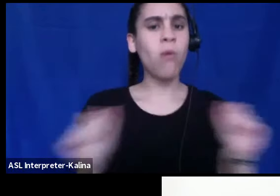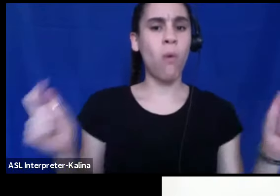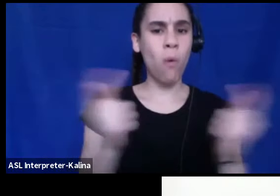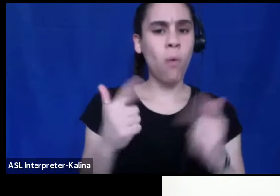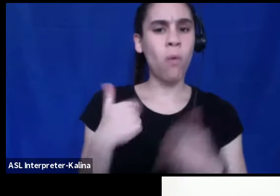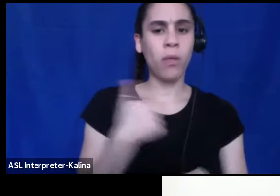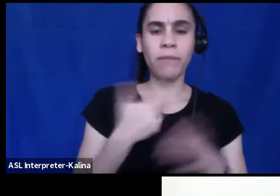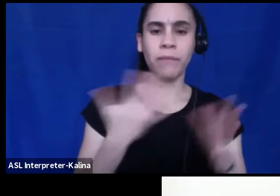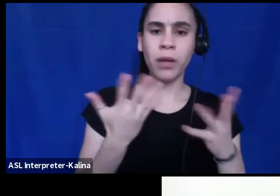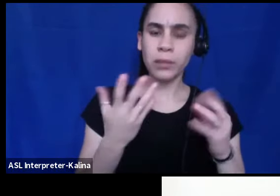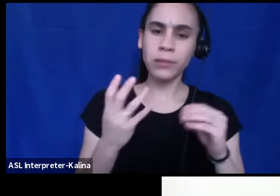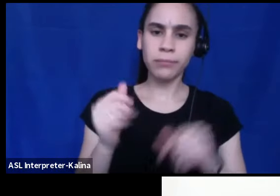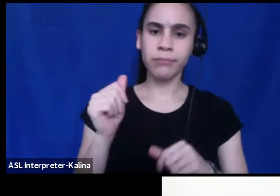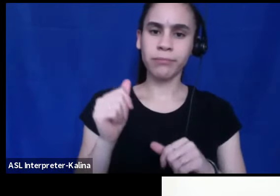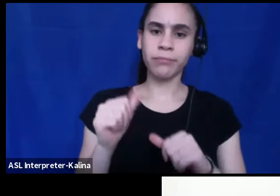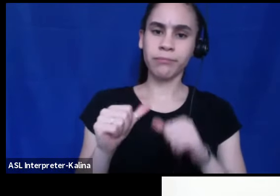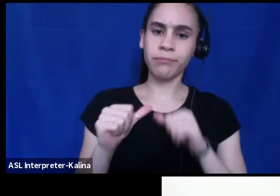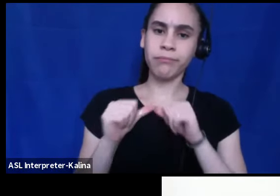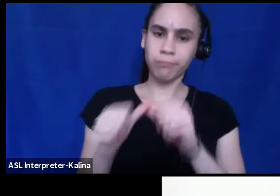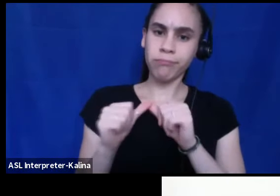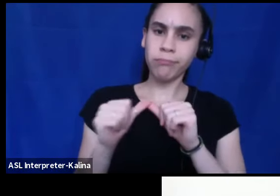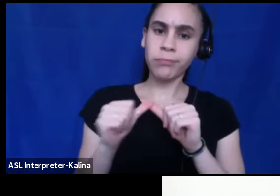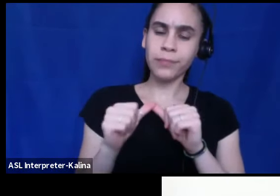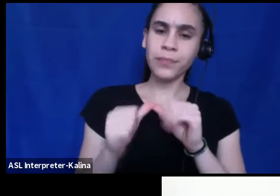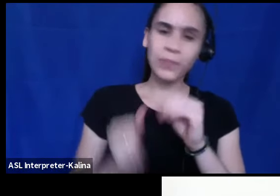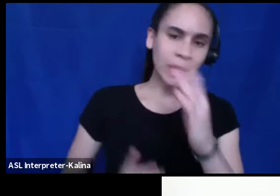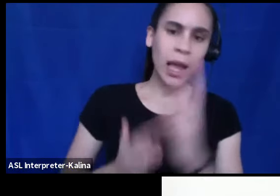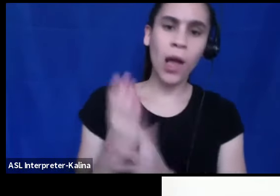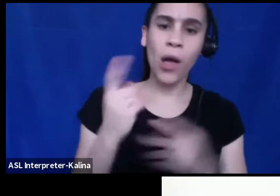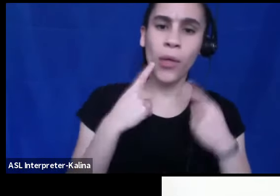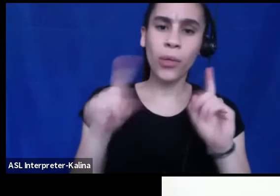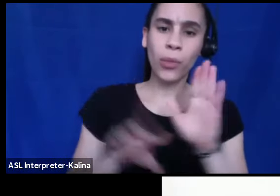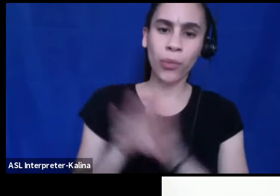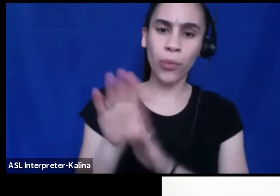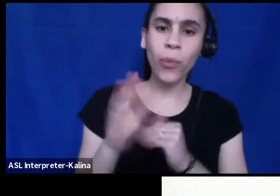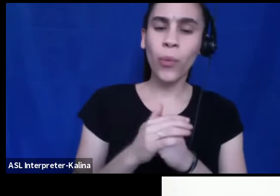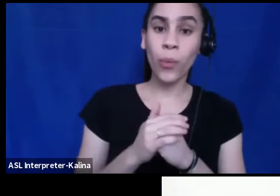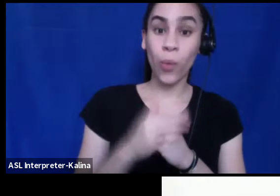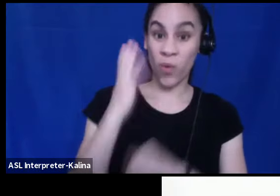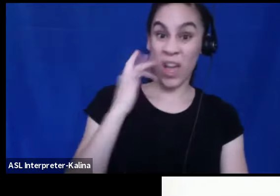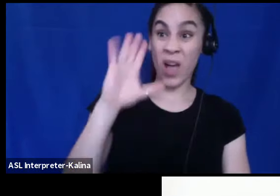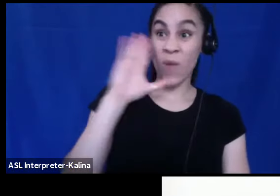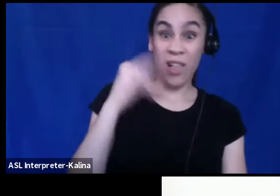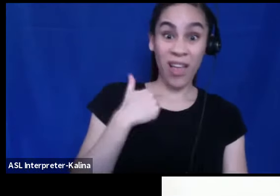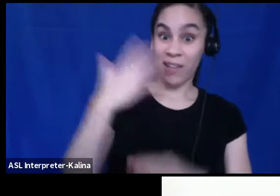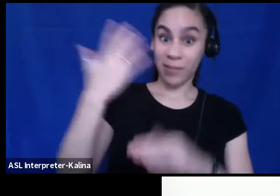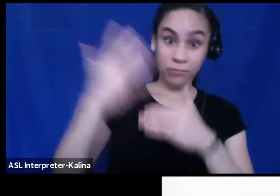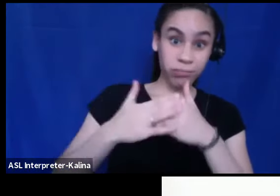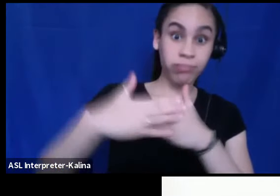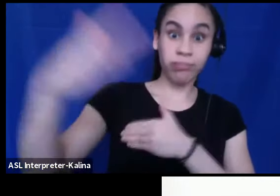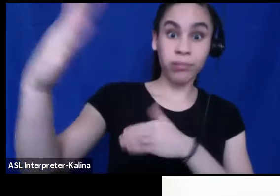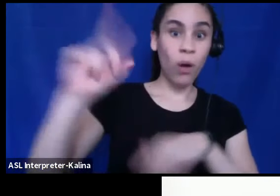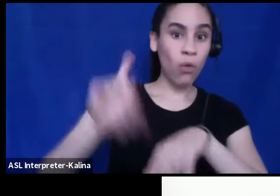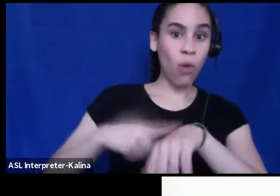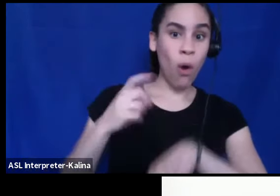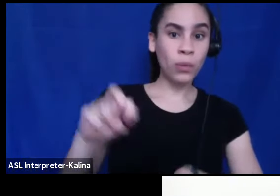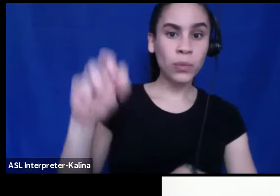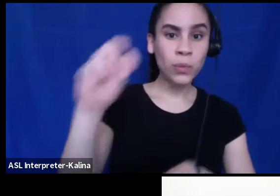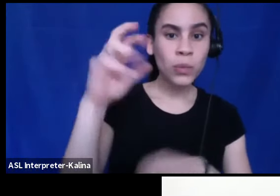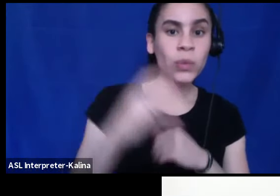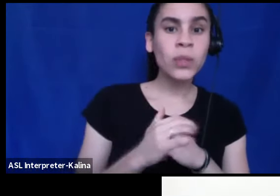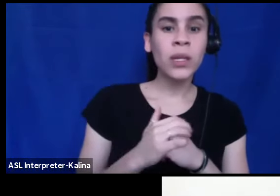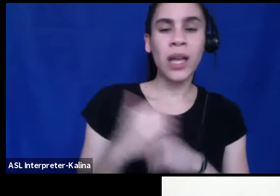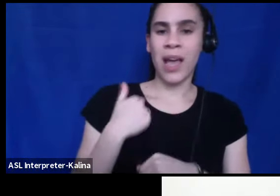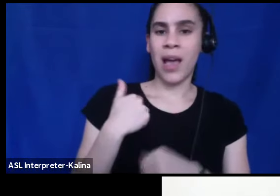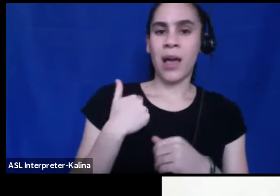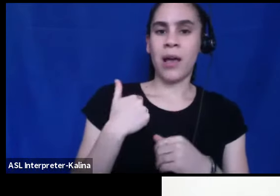through this, because it's going to be a long road. And I don't want people to feel like there aren't others like them out